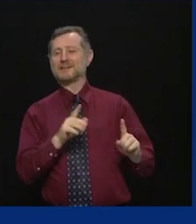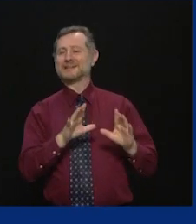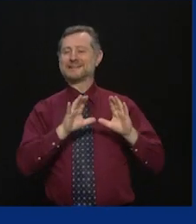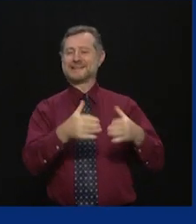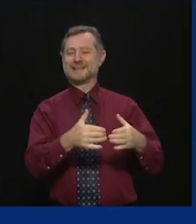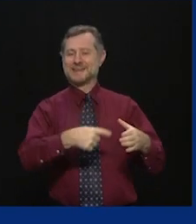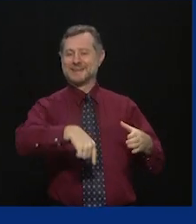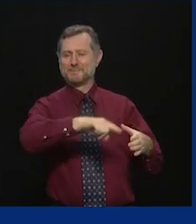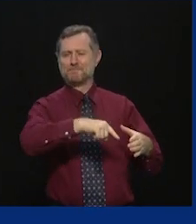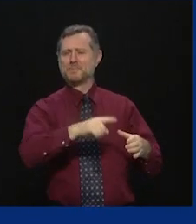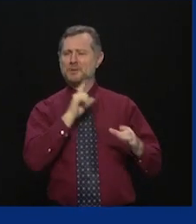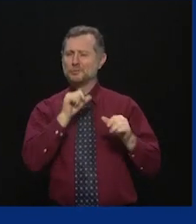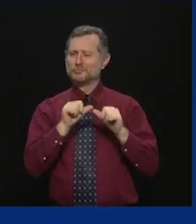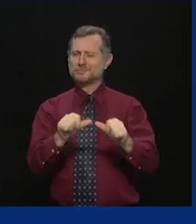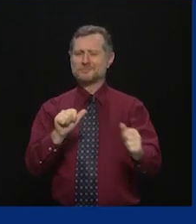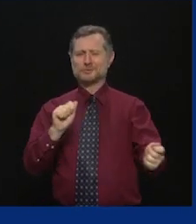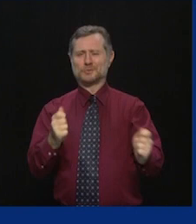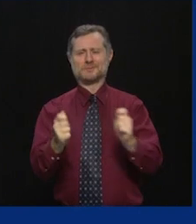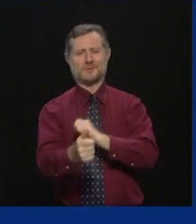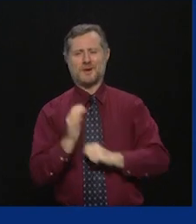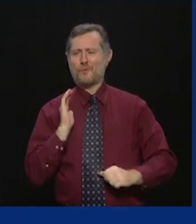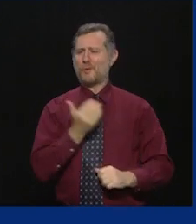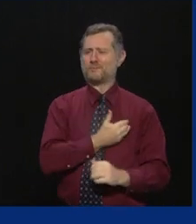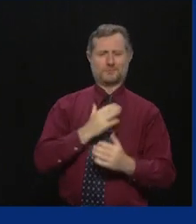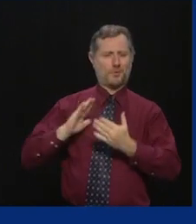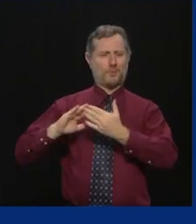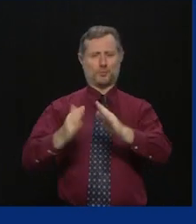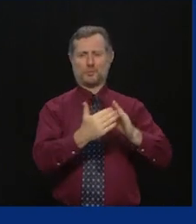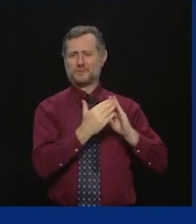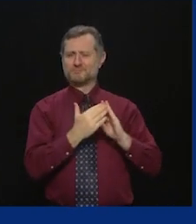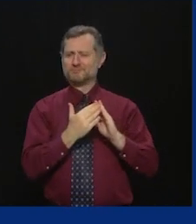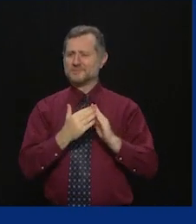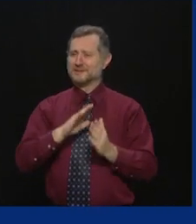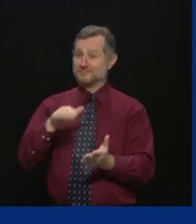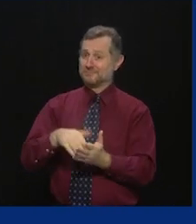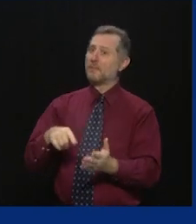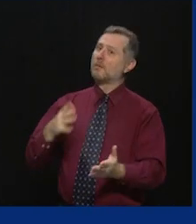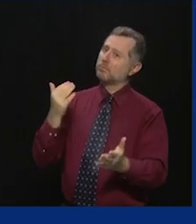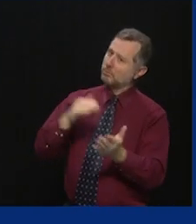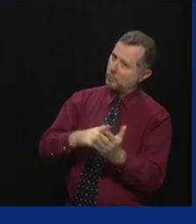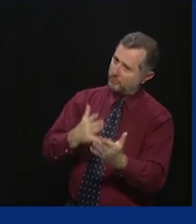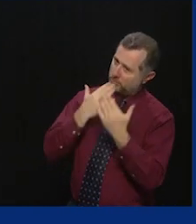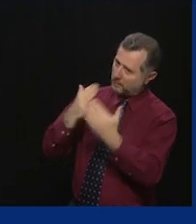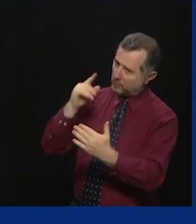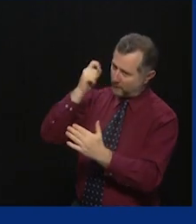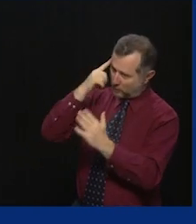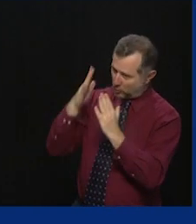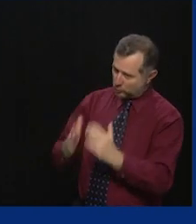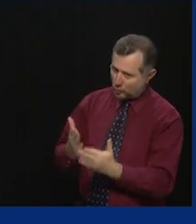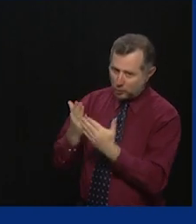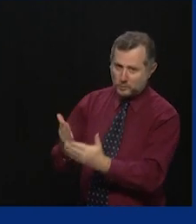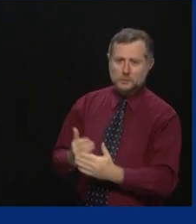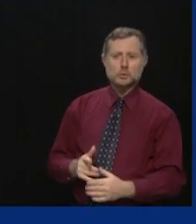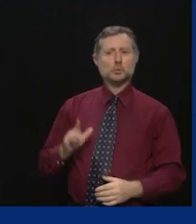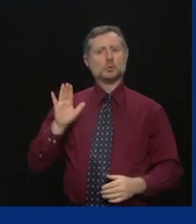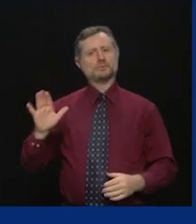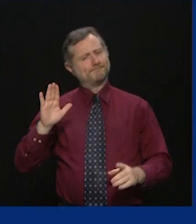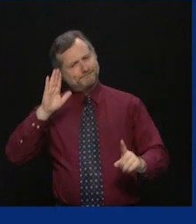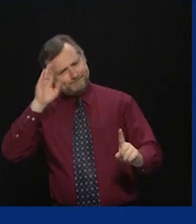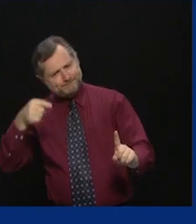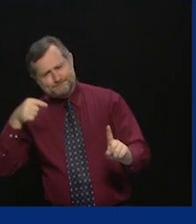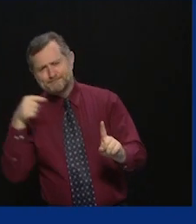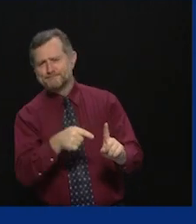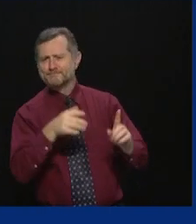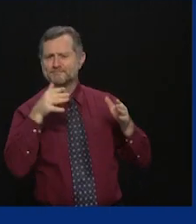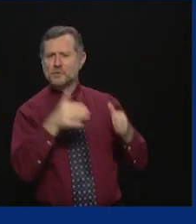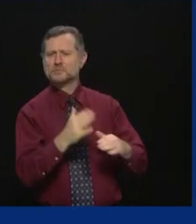city center. And I want to thank you again, Governor Hochul, for your commitment, your investment in building our economy here in Rochester. And I want